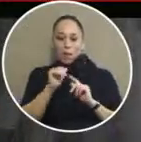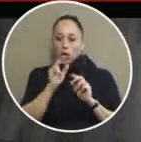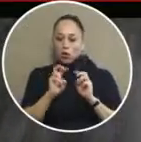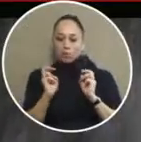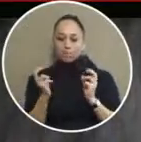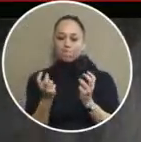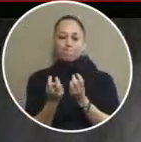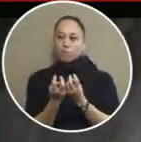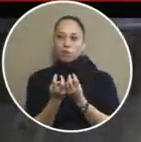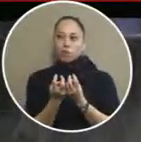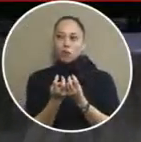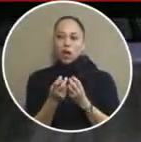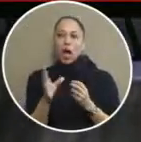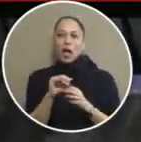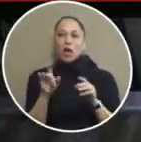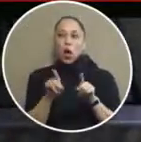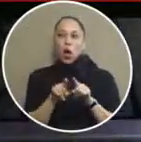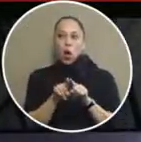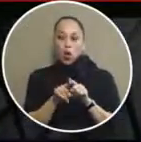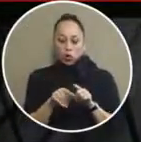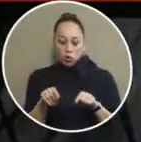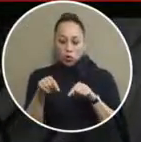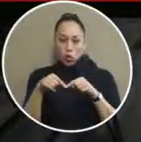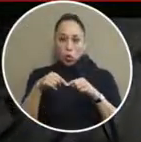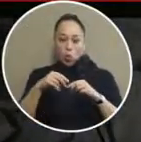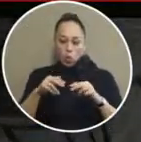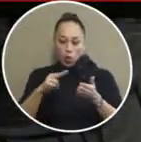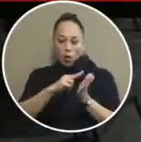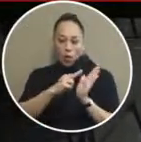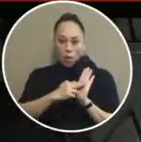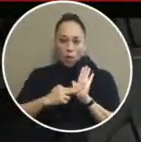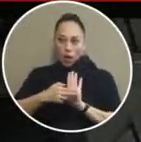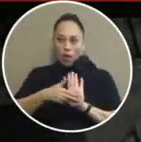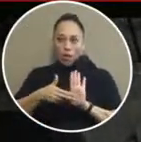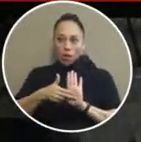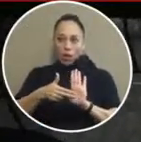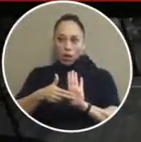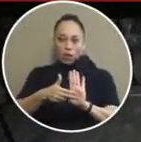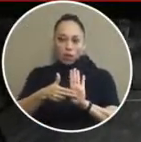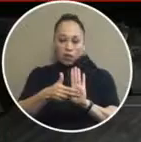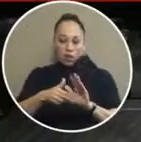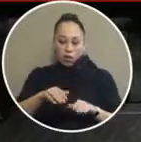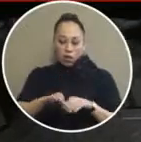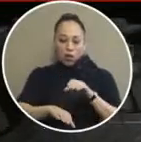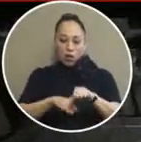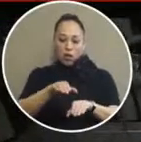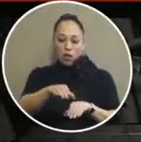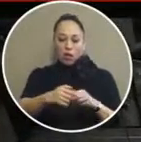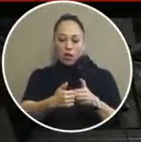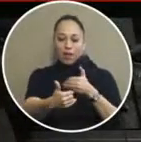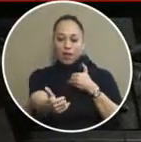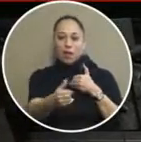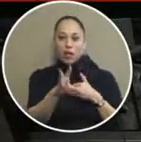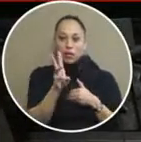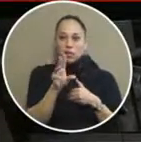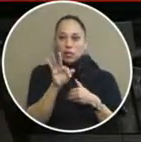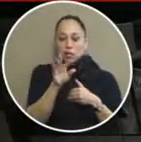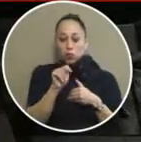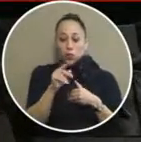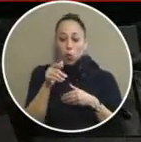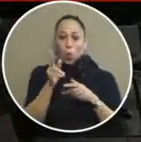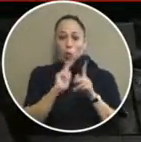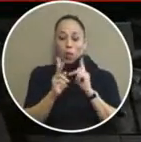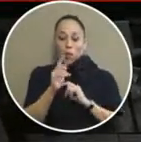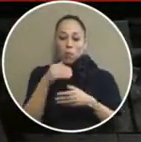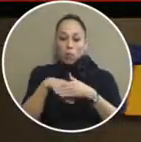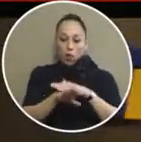also marked off 6-foot spaces where employees, when they come in, when they walk in, when they have to clock in,